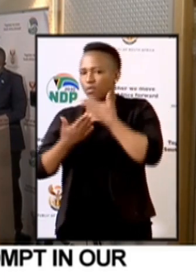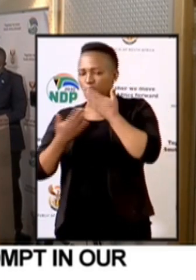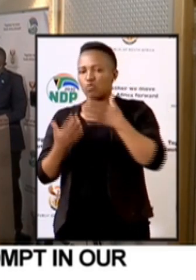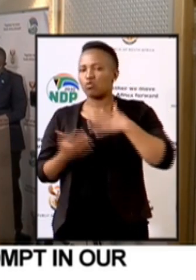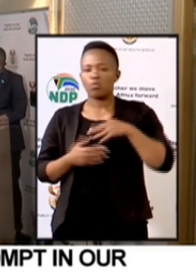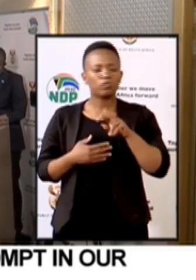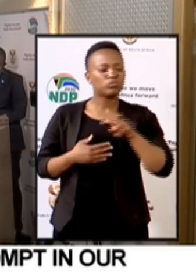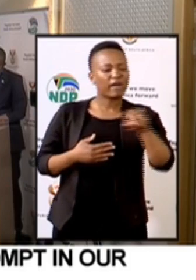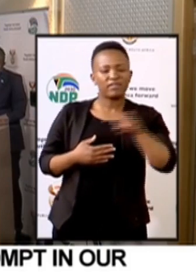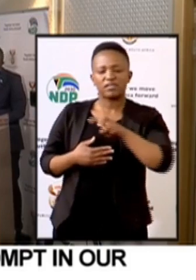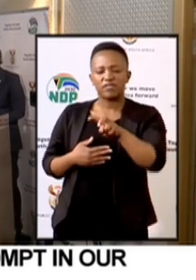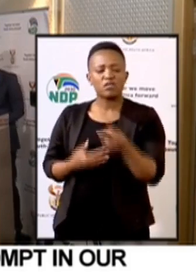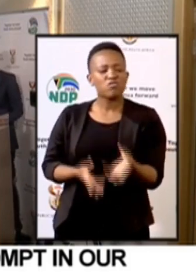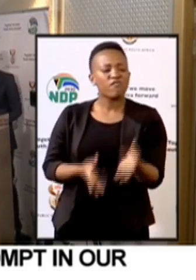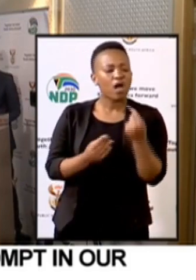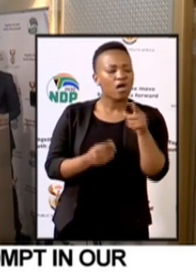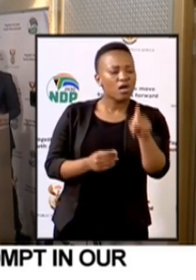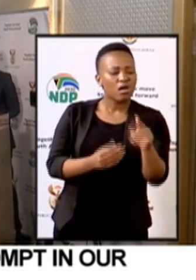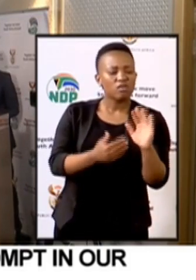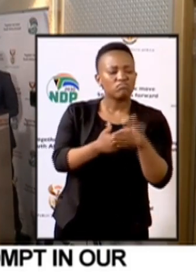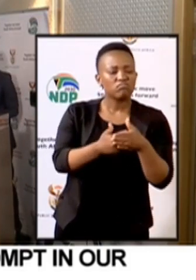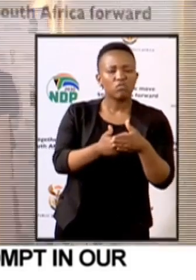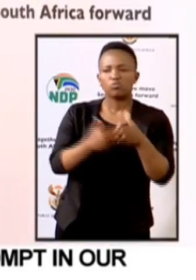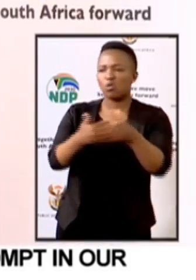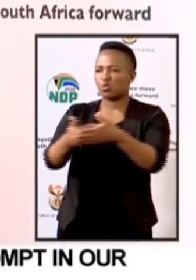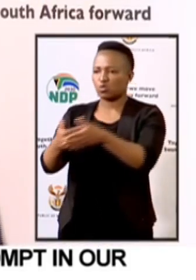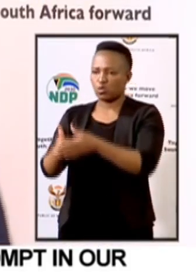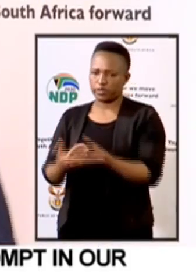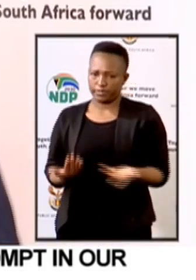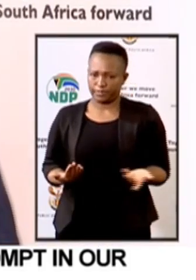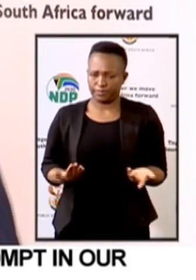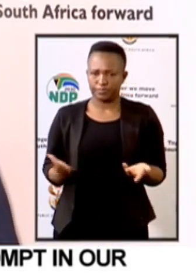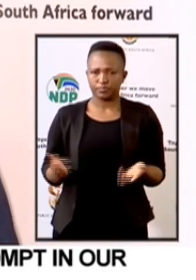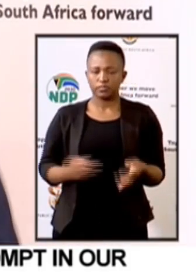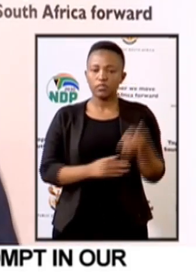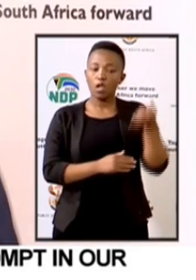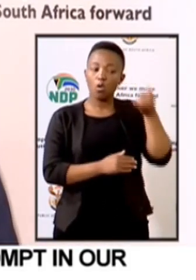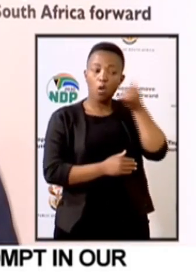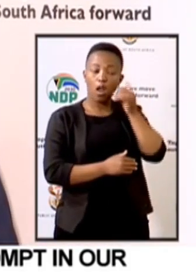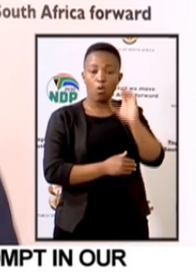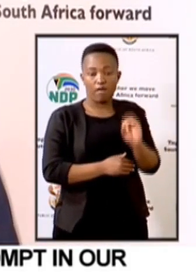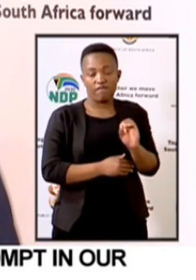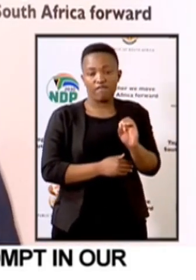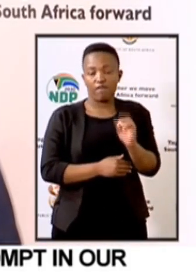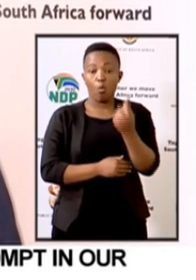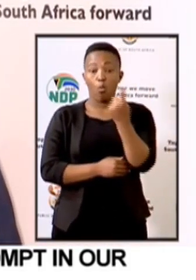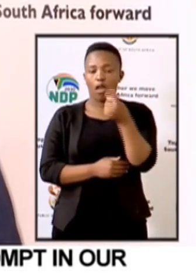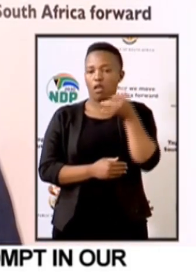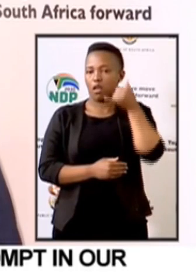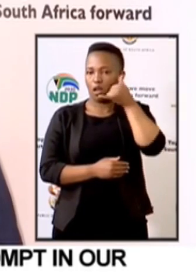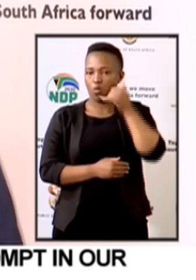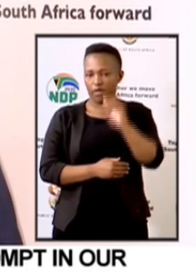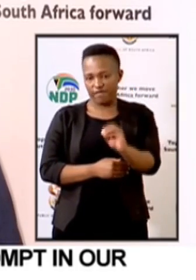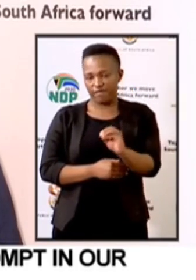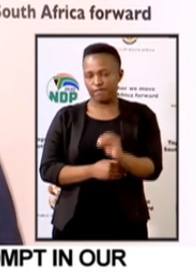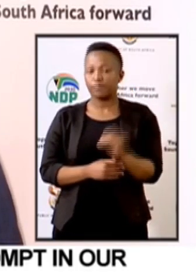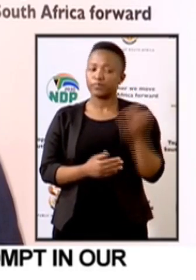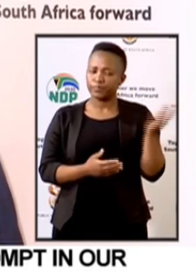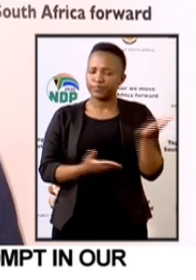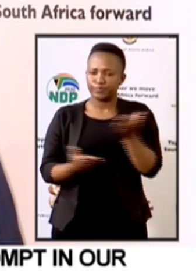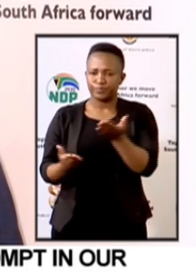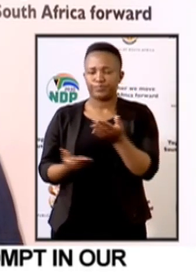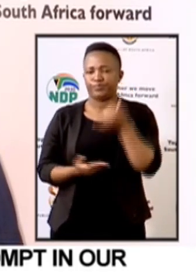closed offices? Thanks. Okay, We have one caller Okay. on the line. Okay. You can go